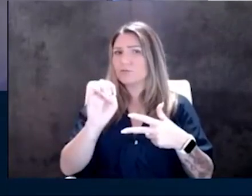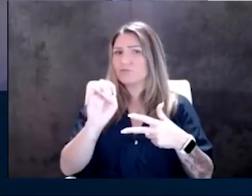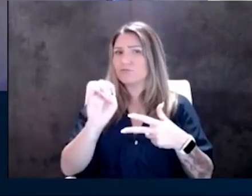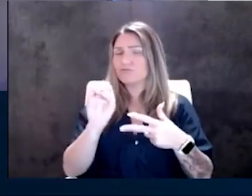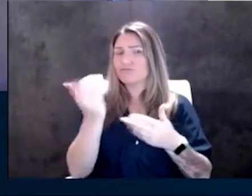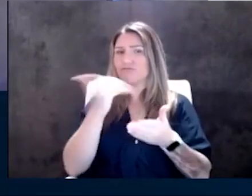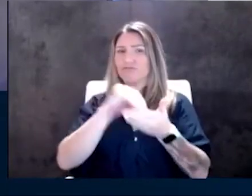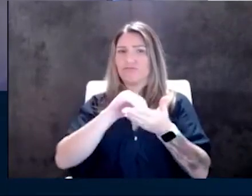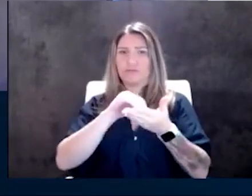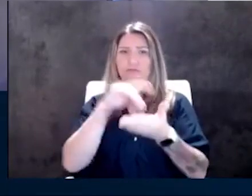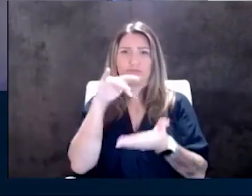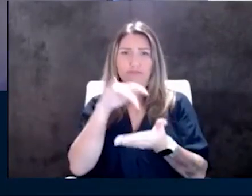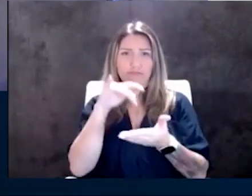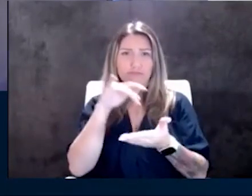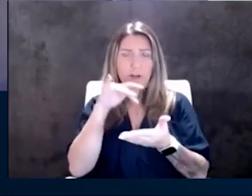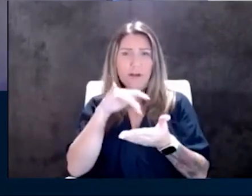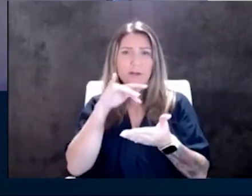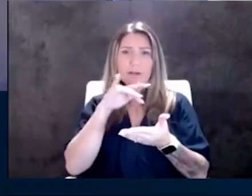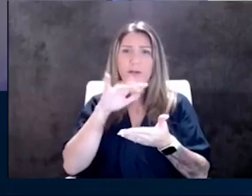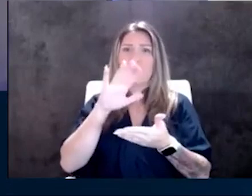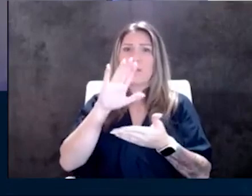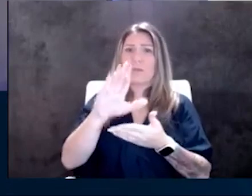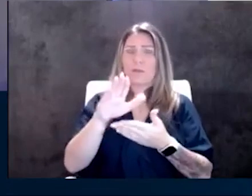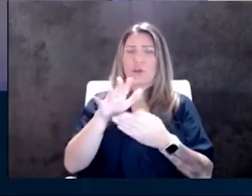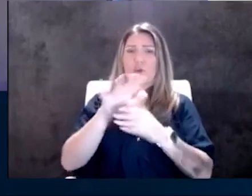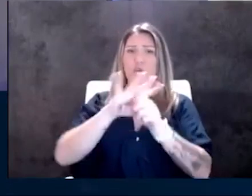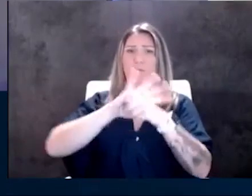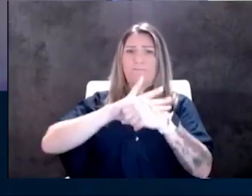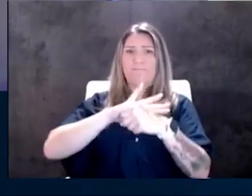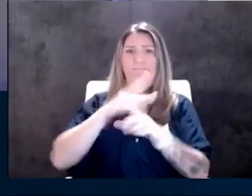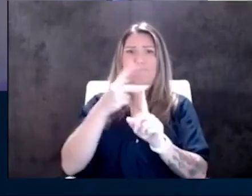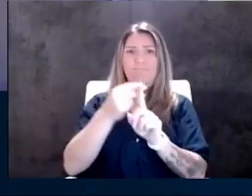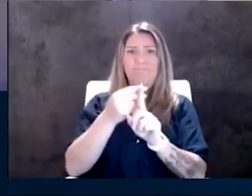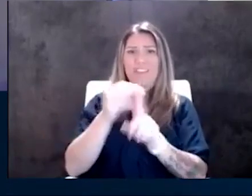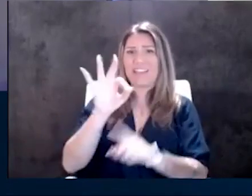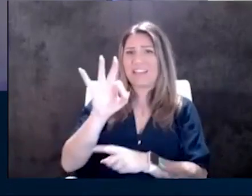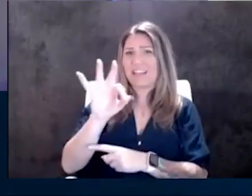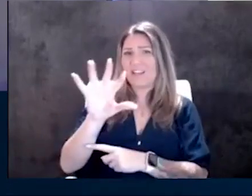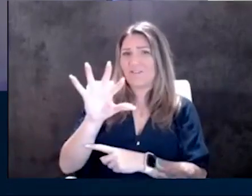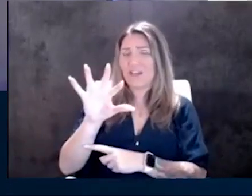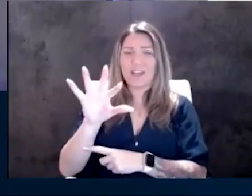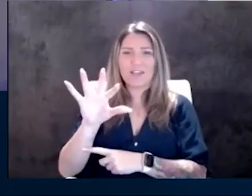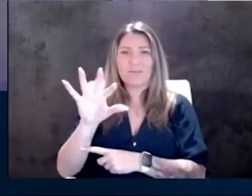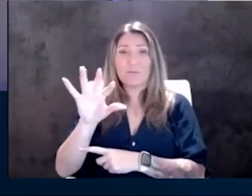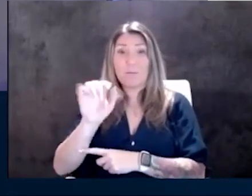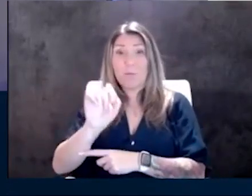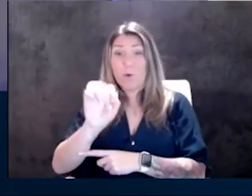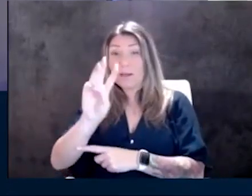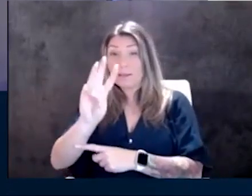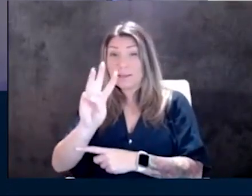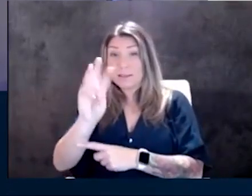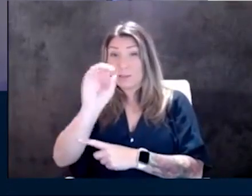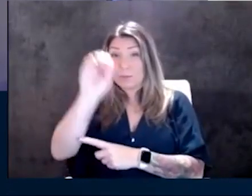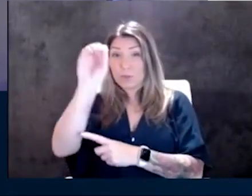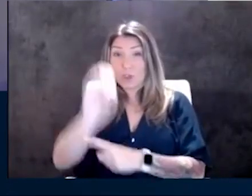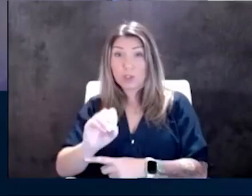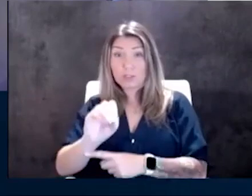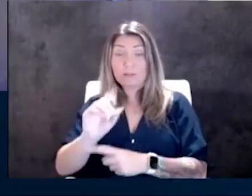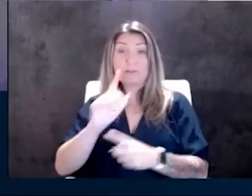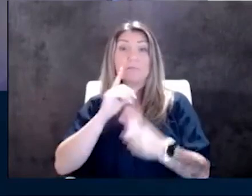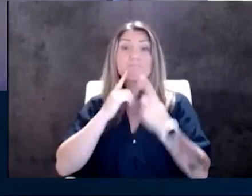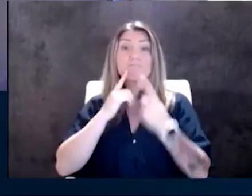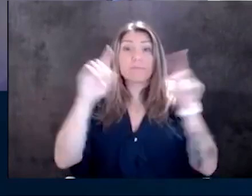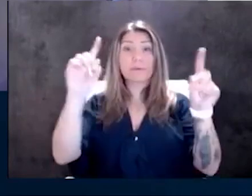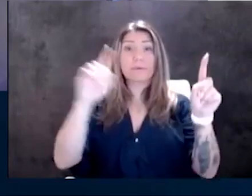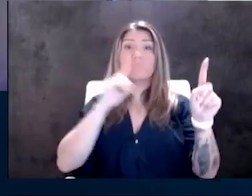their coronavirus vaccine was found to have a 95.6% efficacy. And I'm curious, I know yesterday